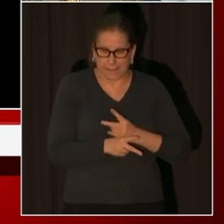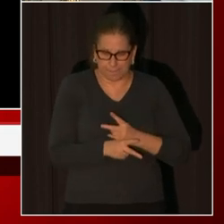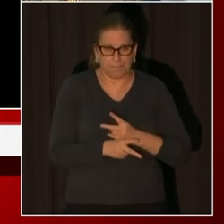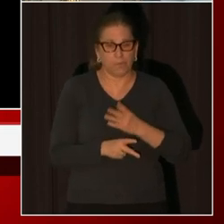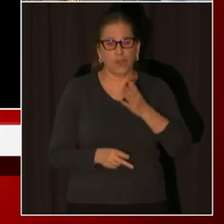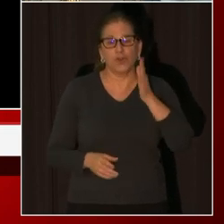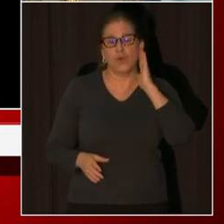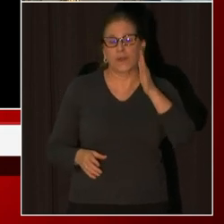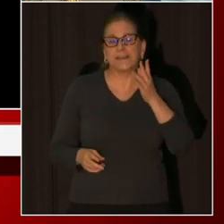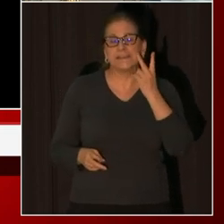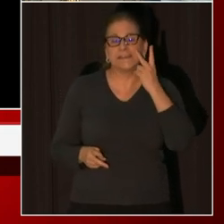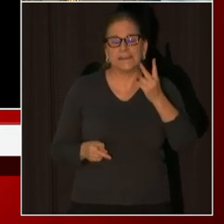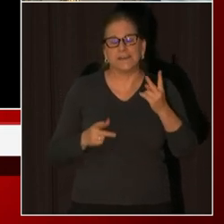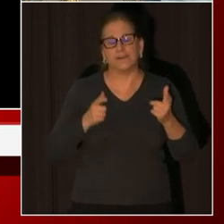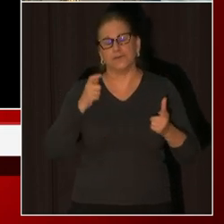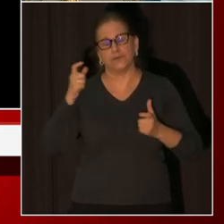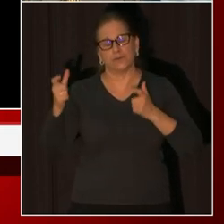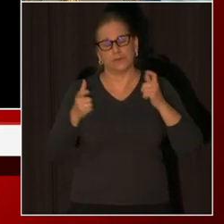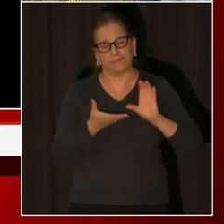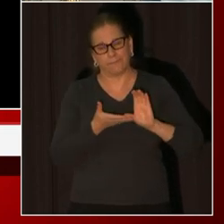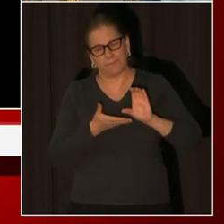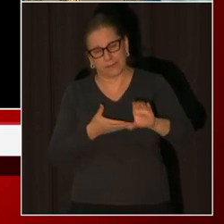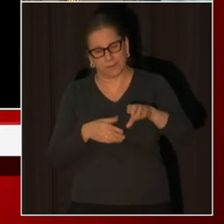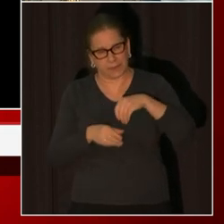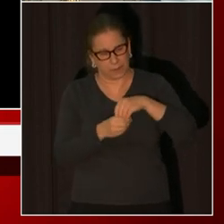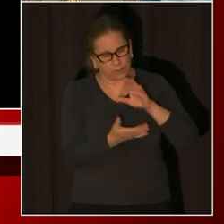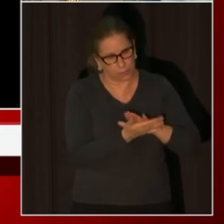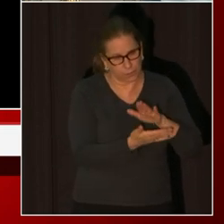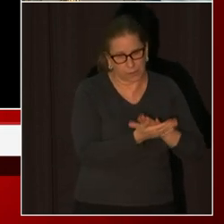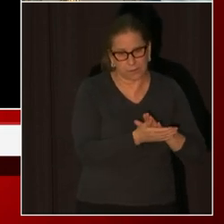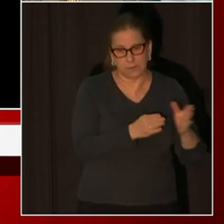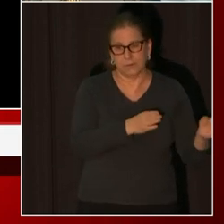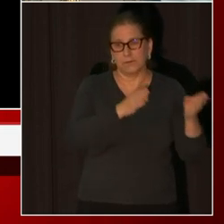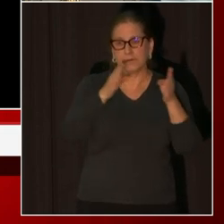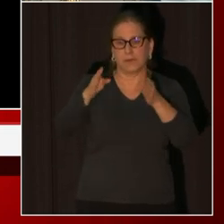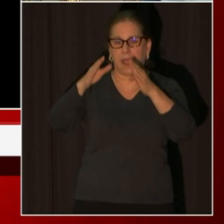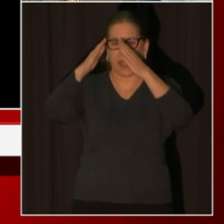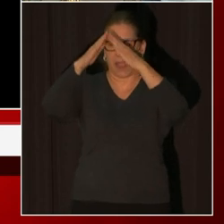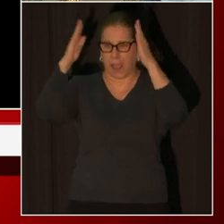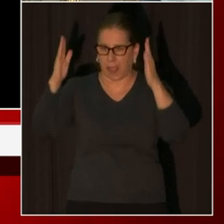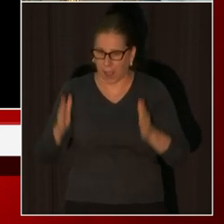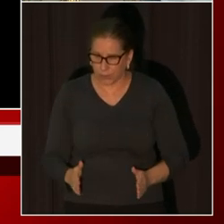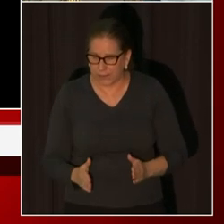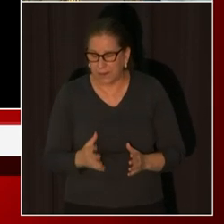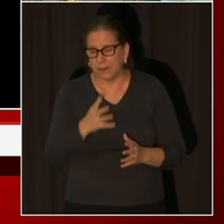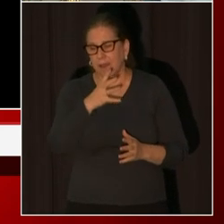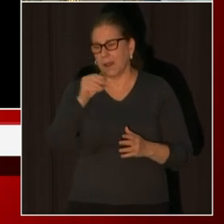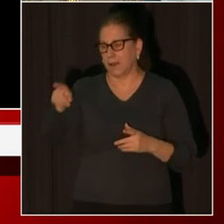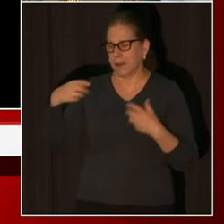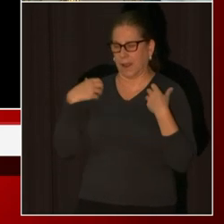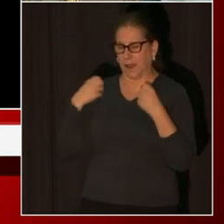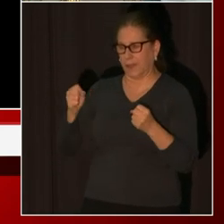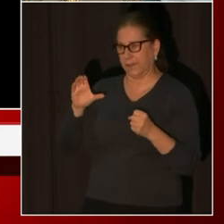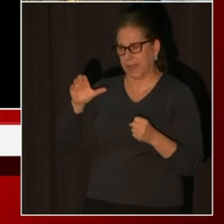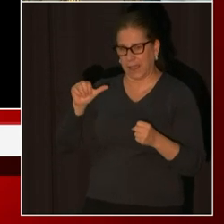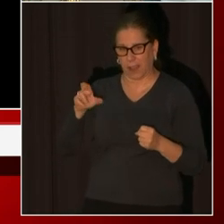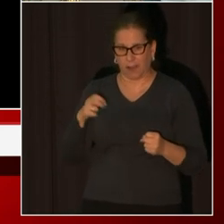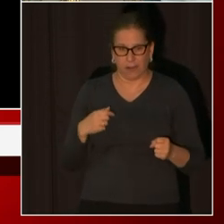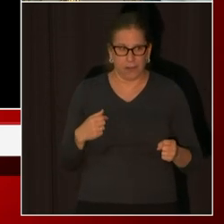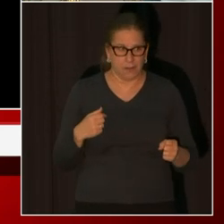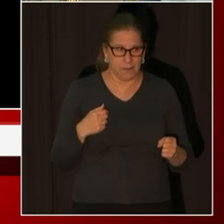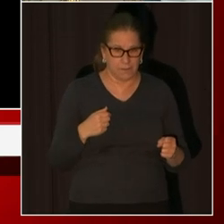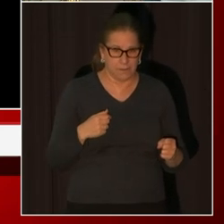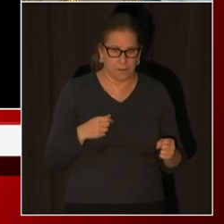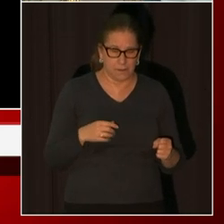schools, housing, and healthcare. We, of course, are fortunate that we came into this public health emergency in a